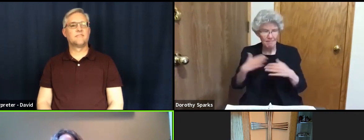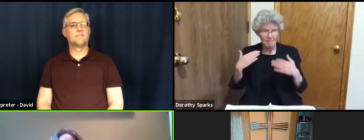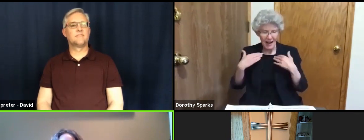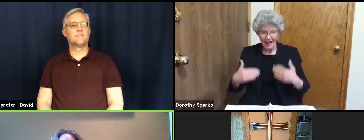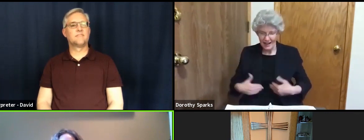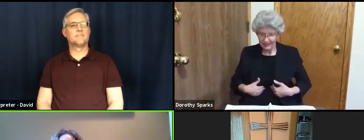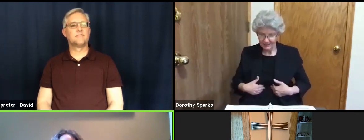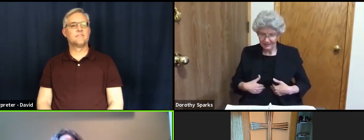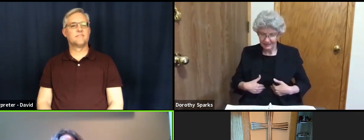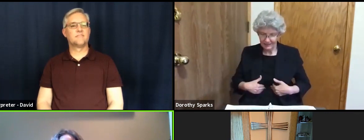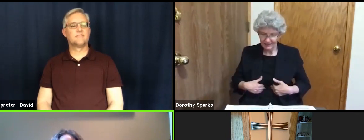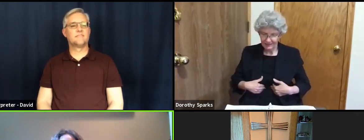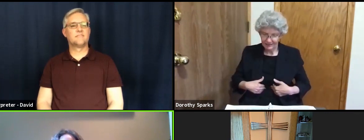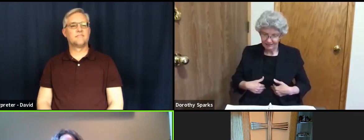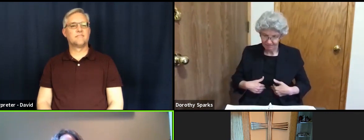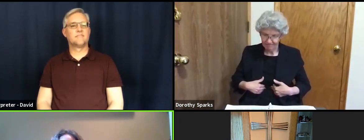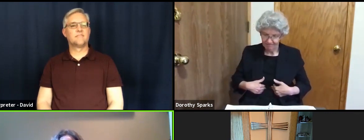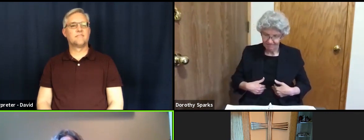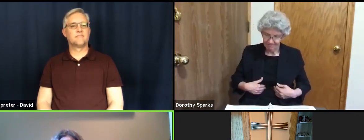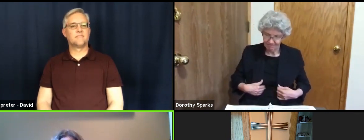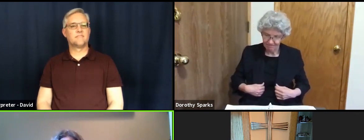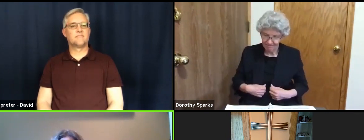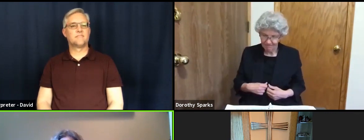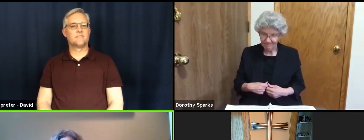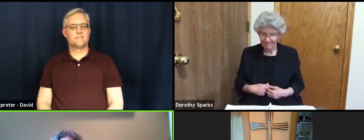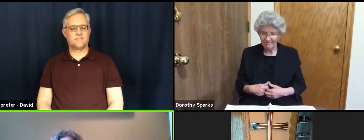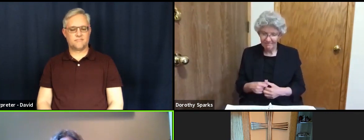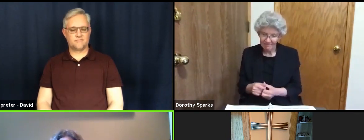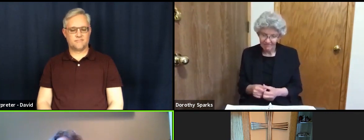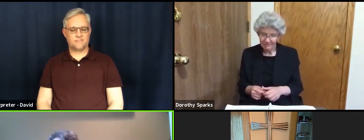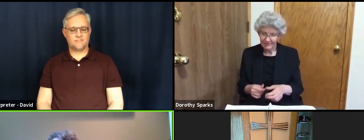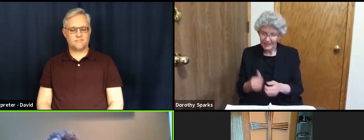This is my body given for you.